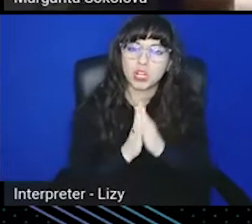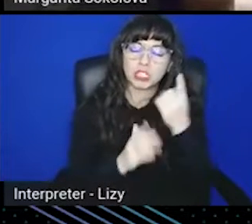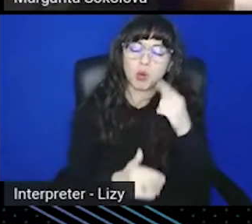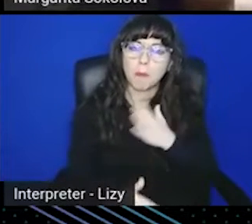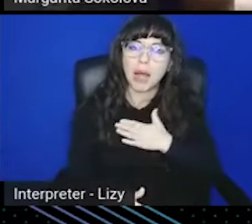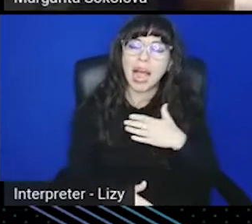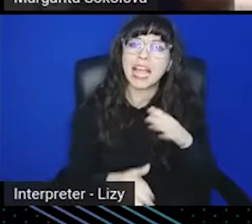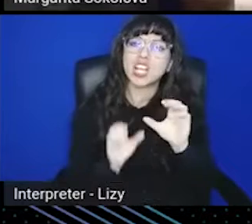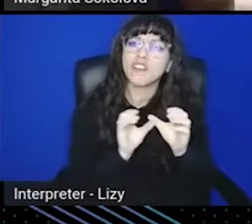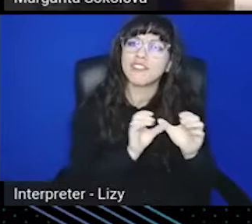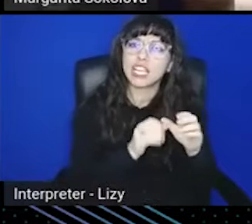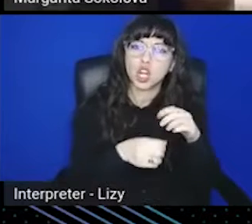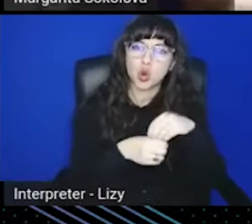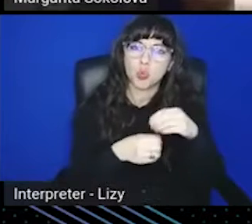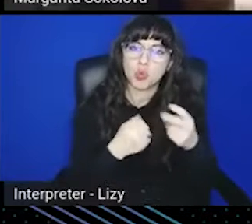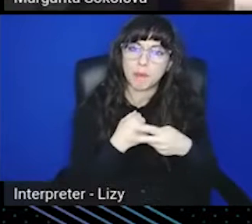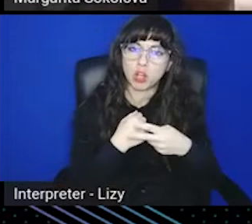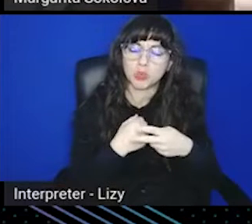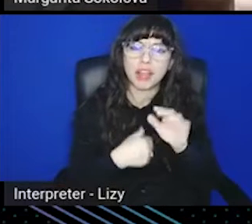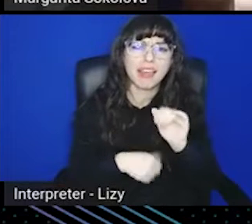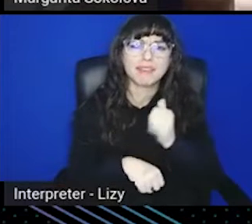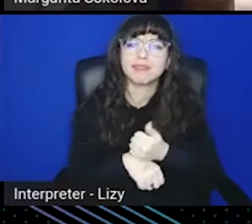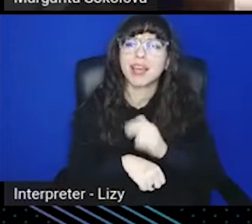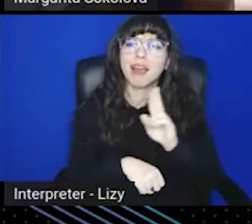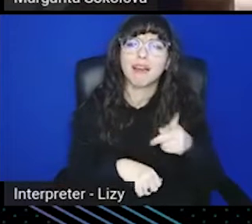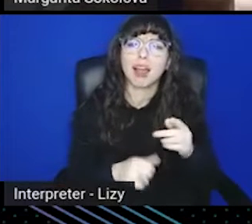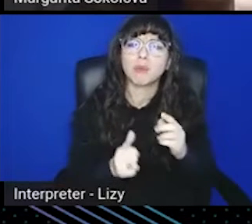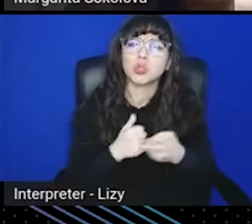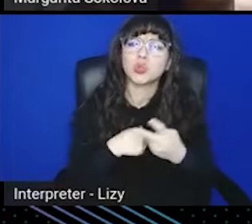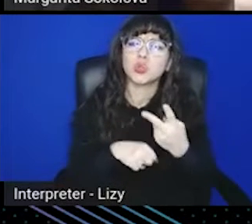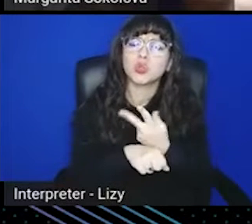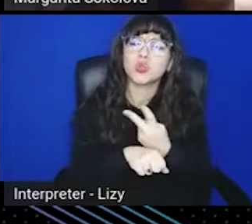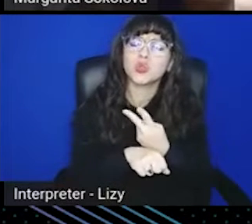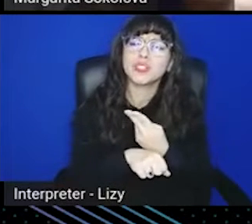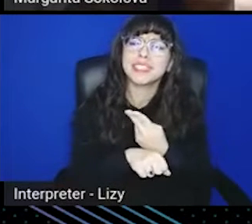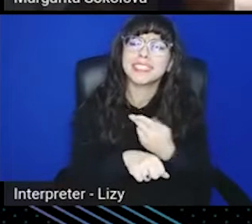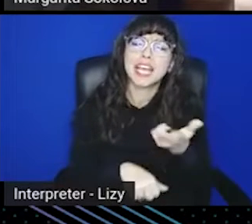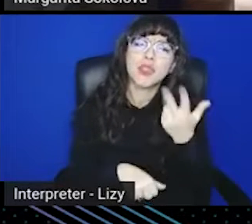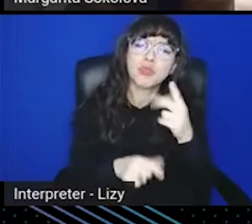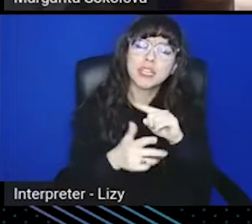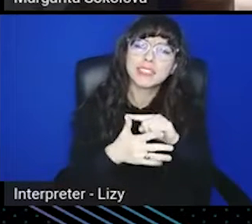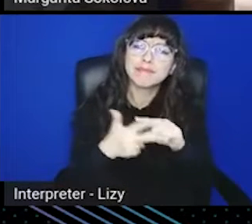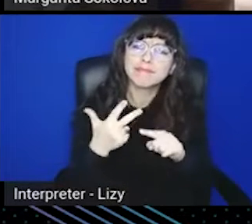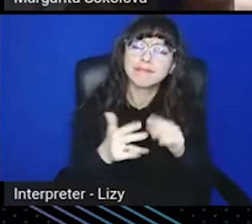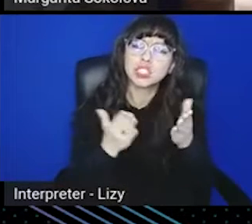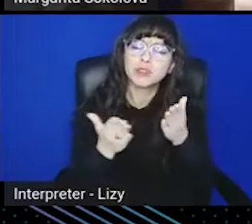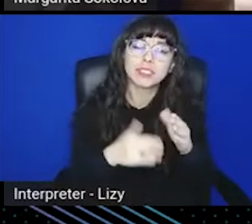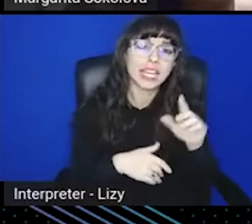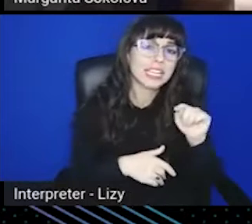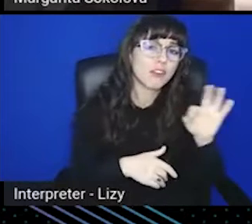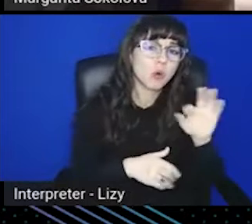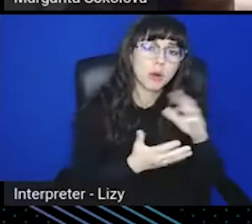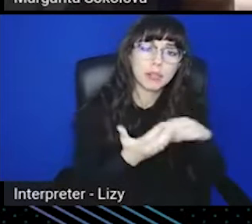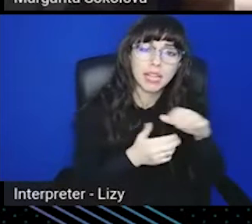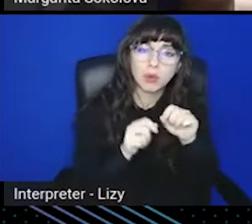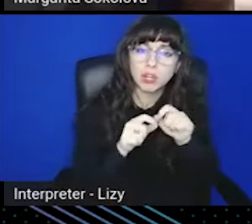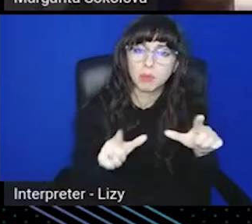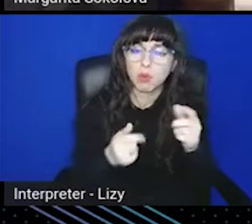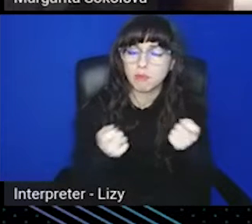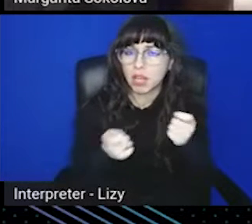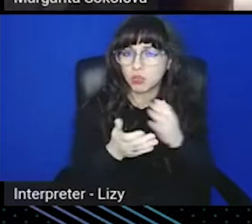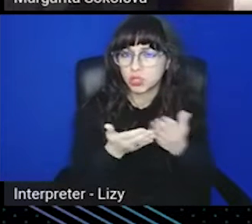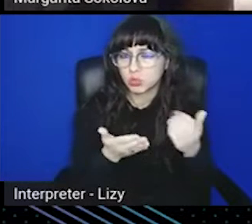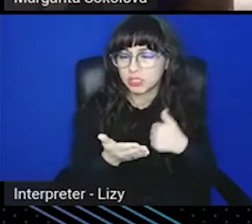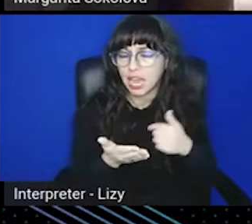this setup uses 3 different services. So I'll be using Terraform Cloud to deploy and manage the resources that I need for every